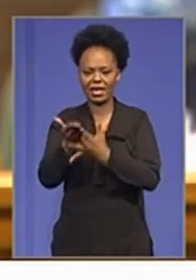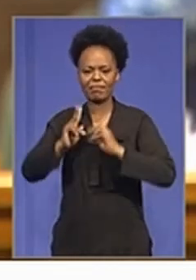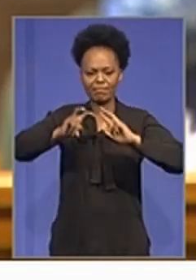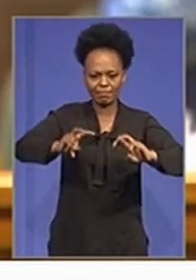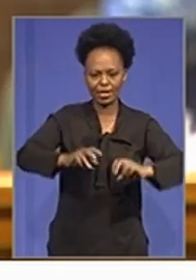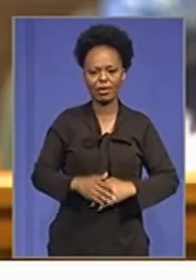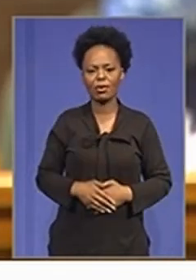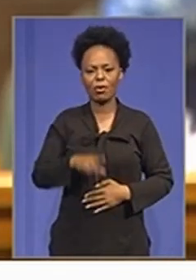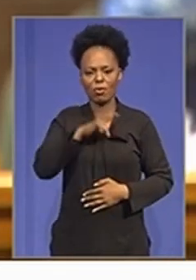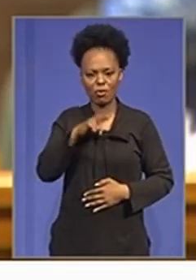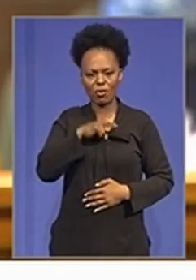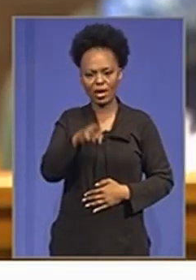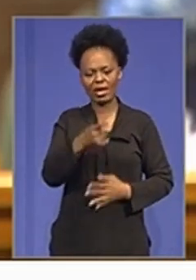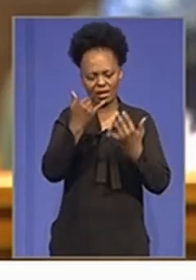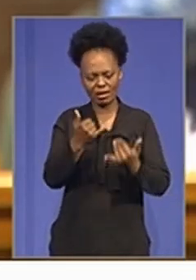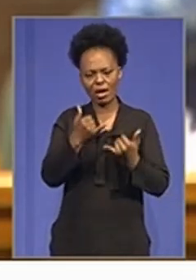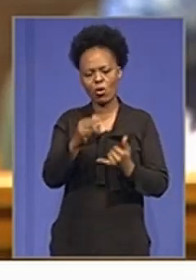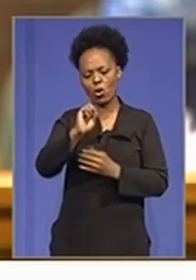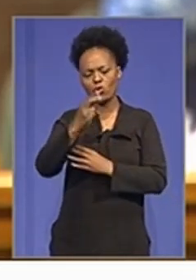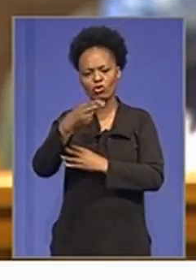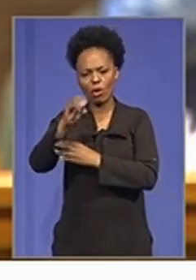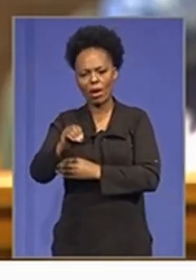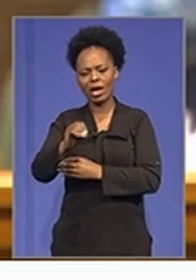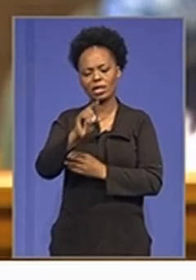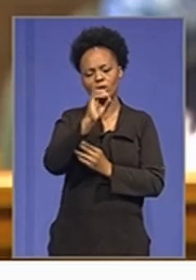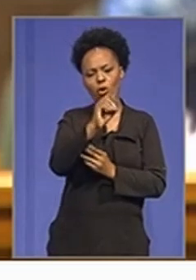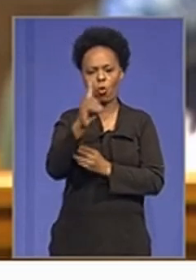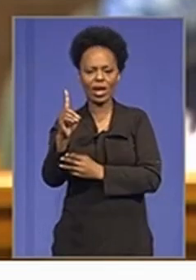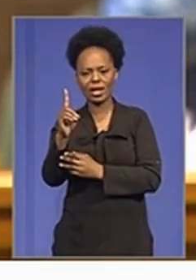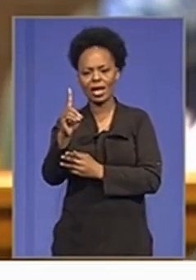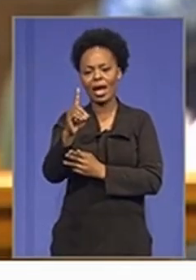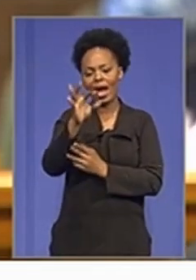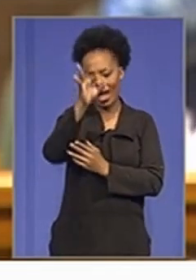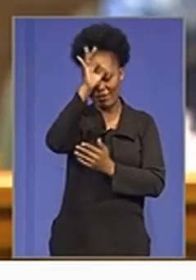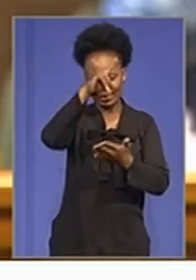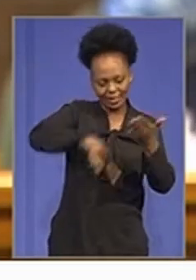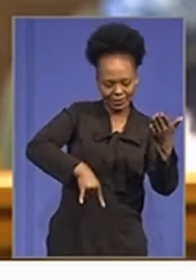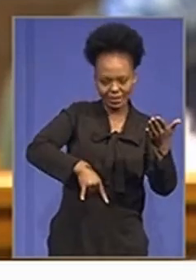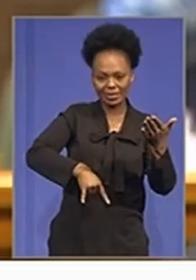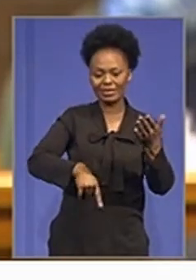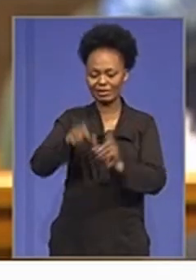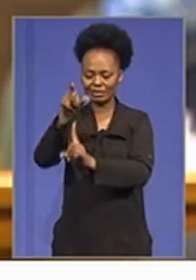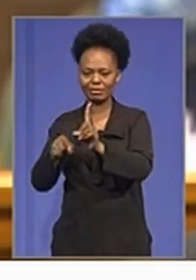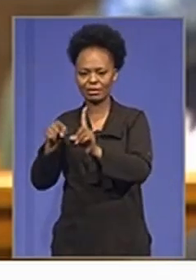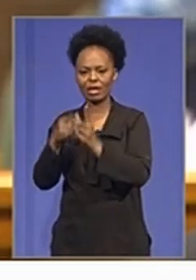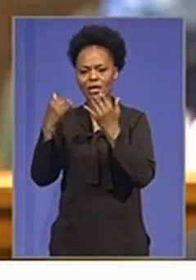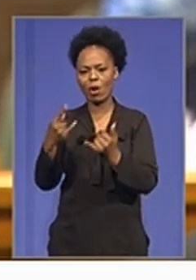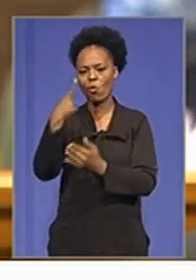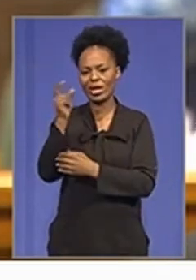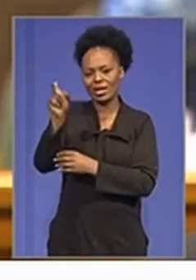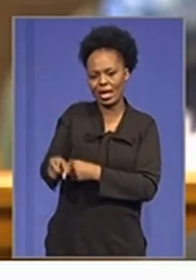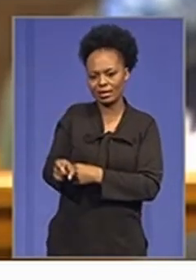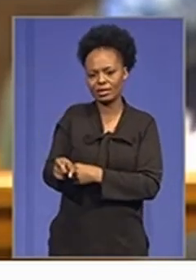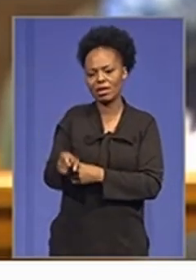his attached Shoba 01 affidavit, wherein the defense simply approached a material witness and obtained